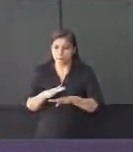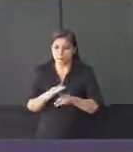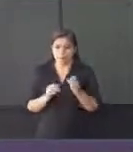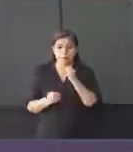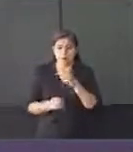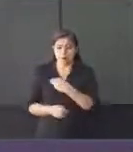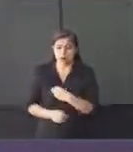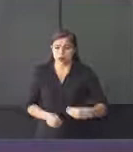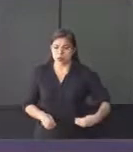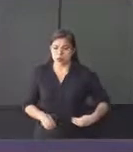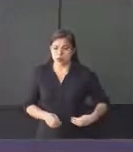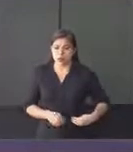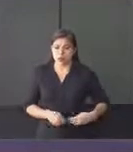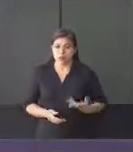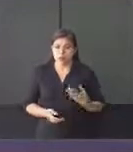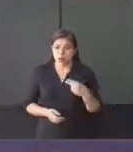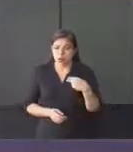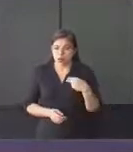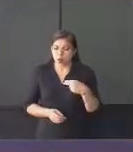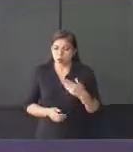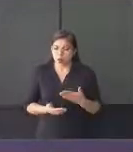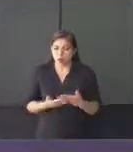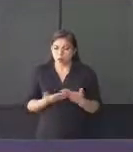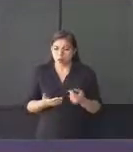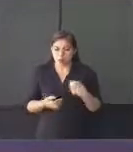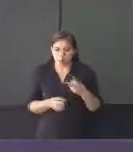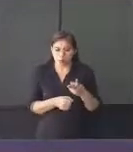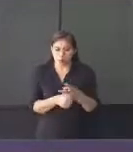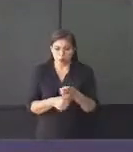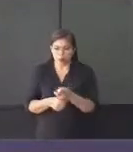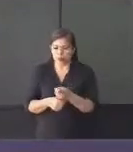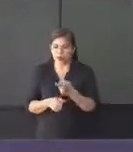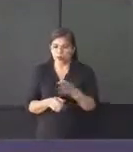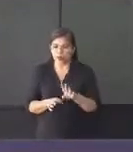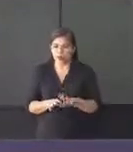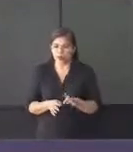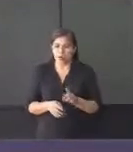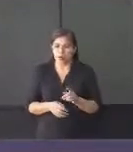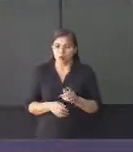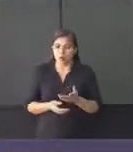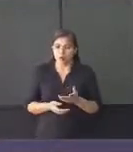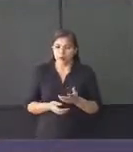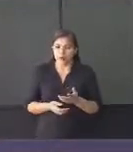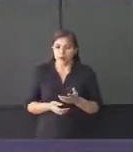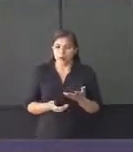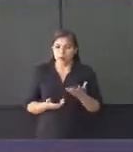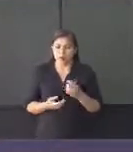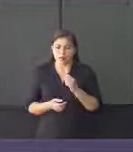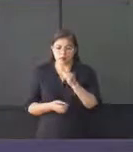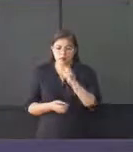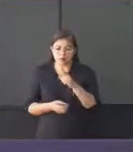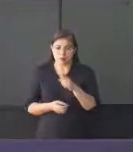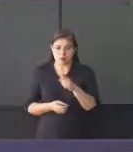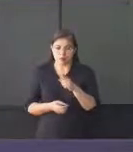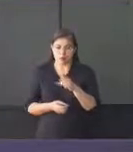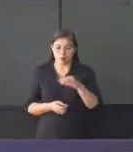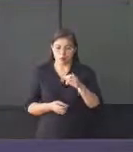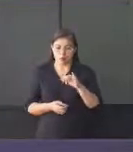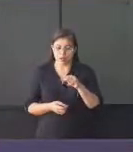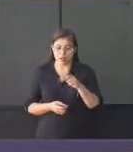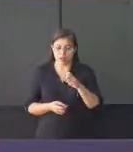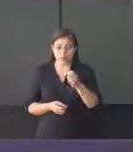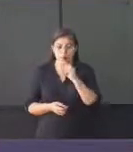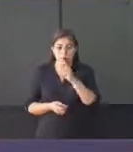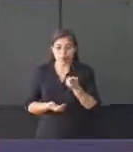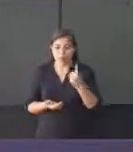heart or core the municipalities that will have to act together with the prefecturas that